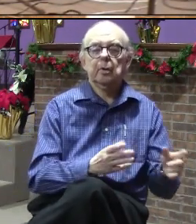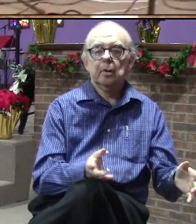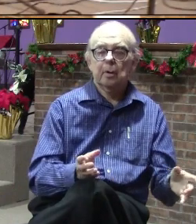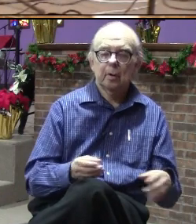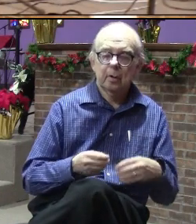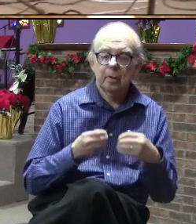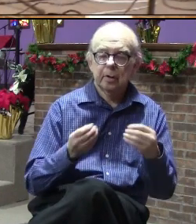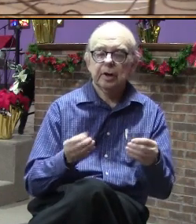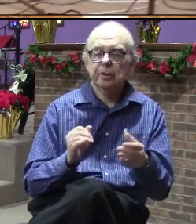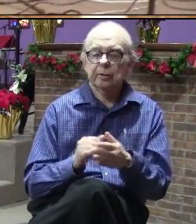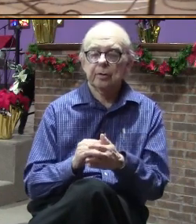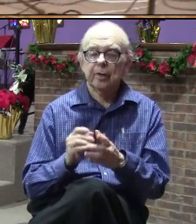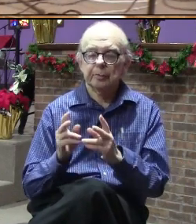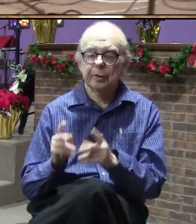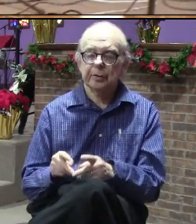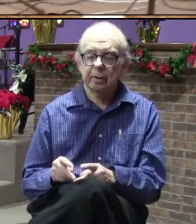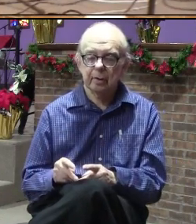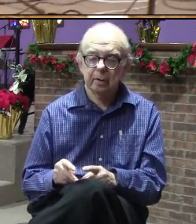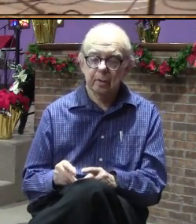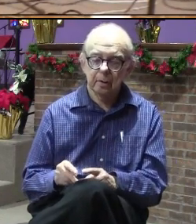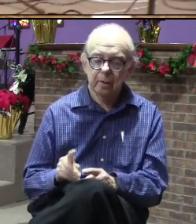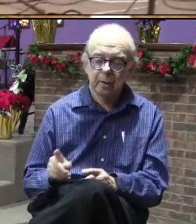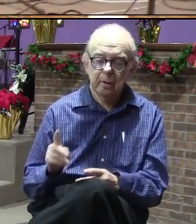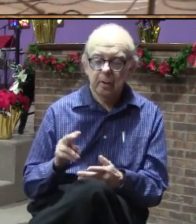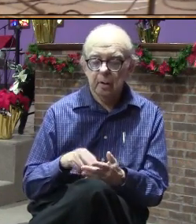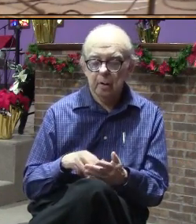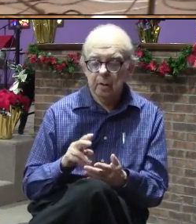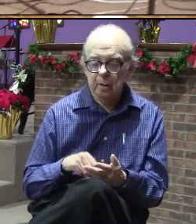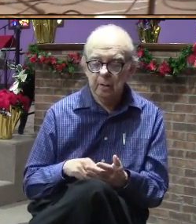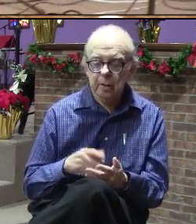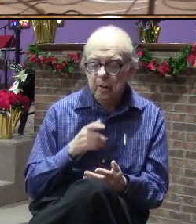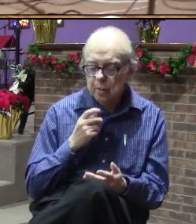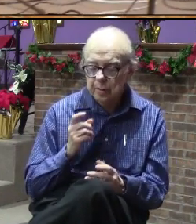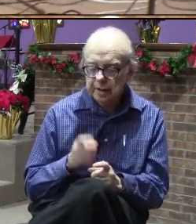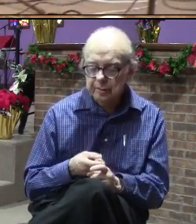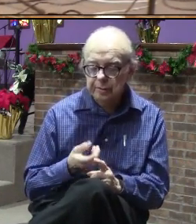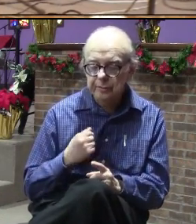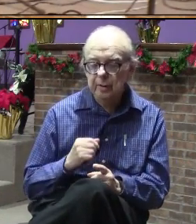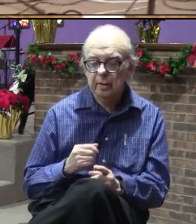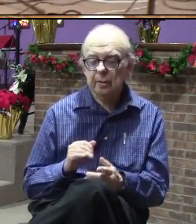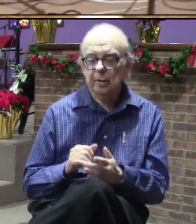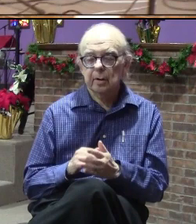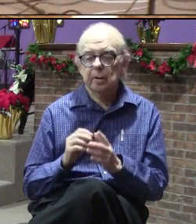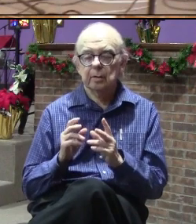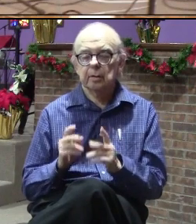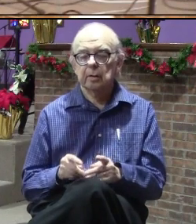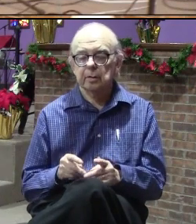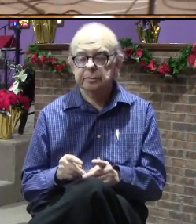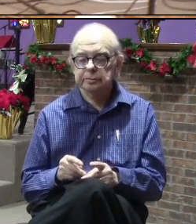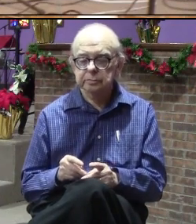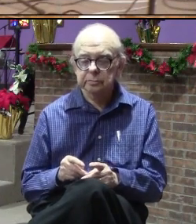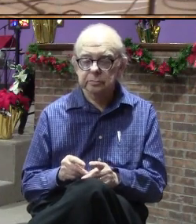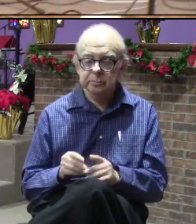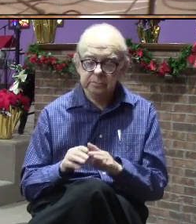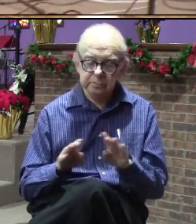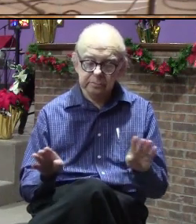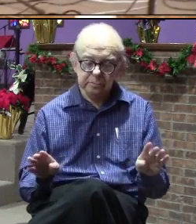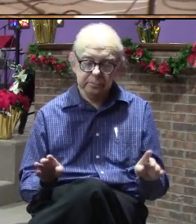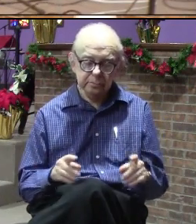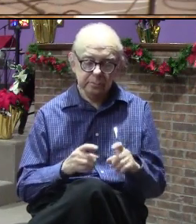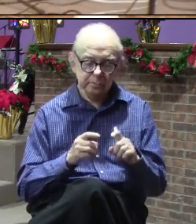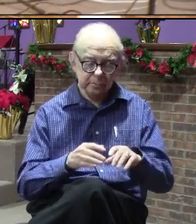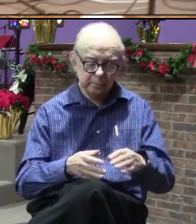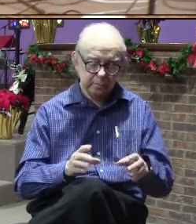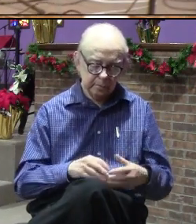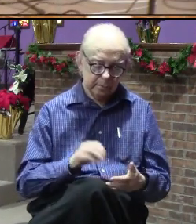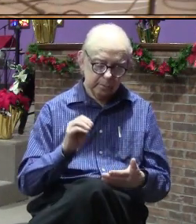it to the person. And they read who the gift is from. And so that person opens a gift